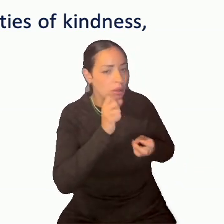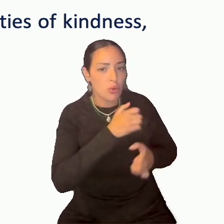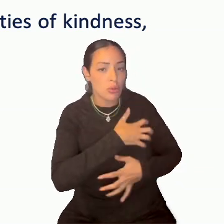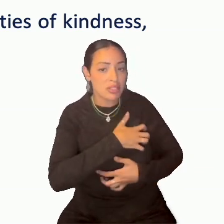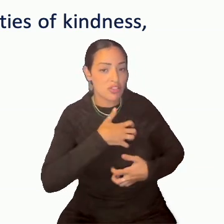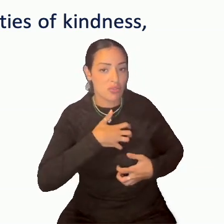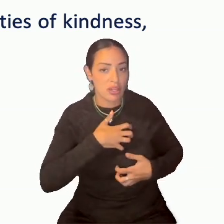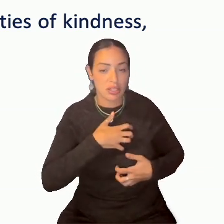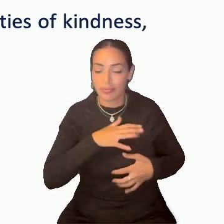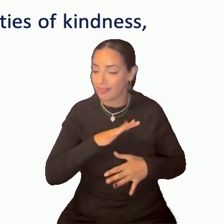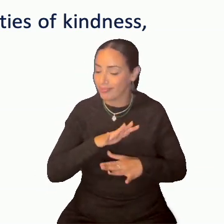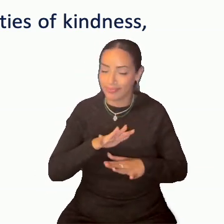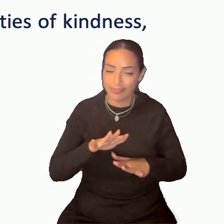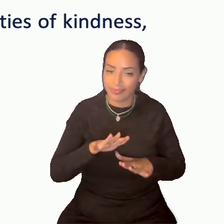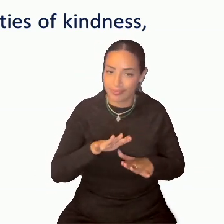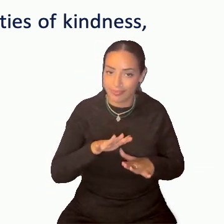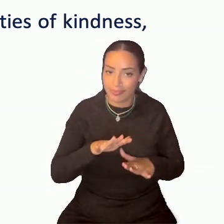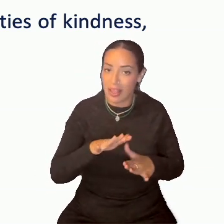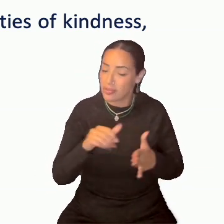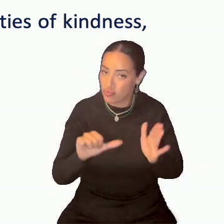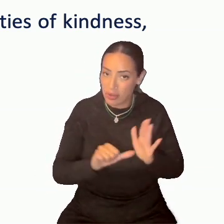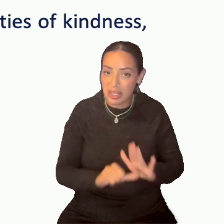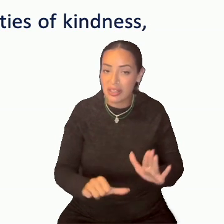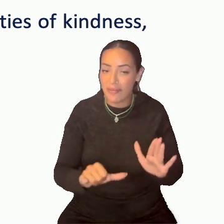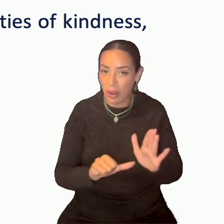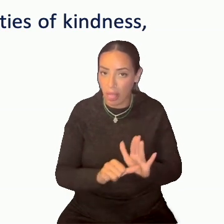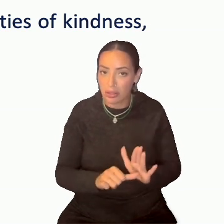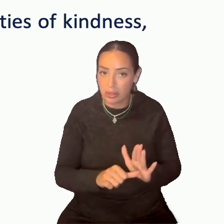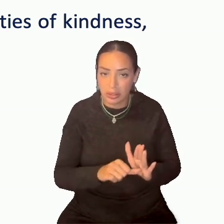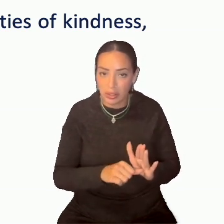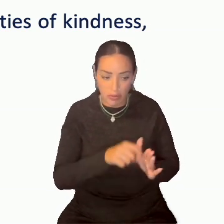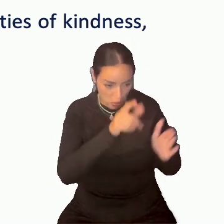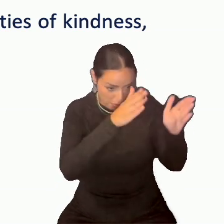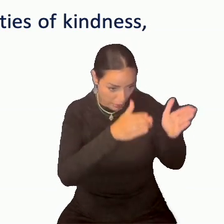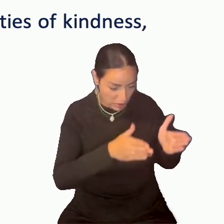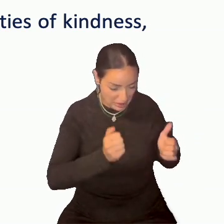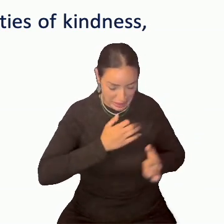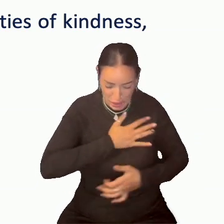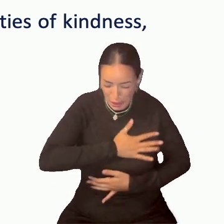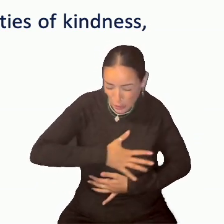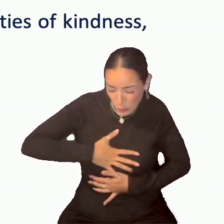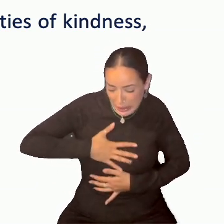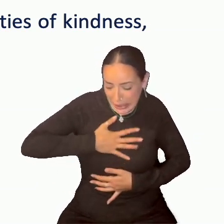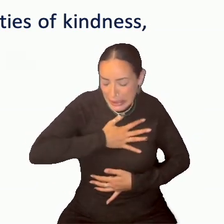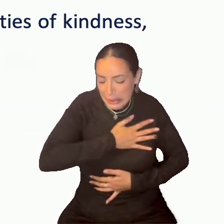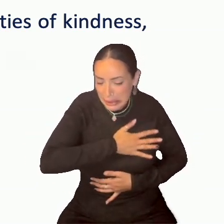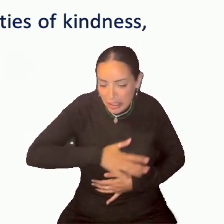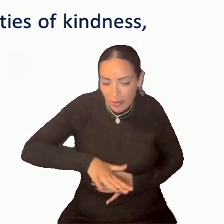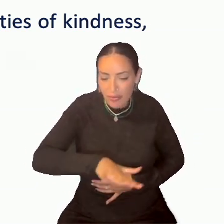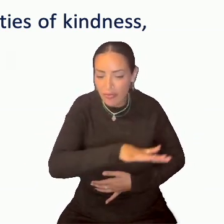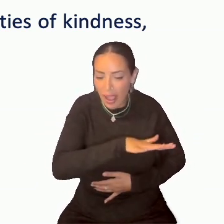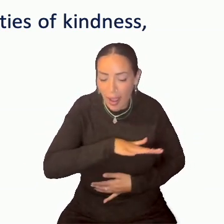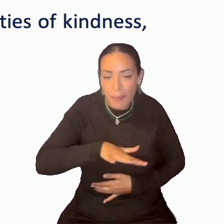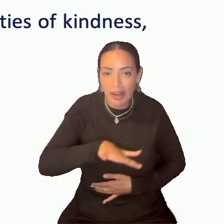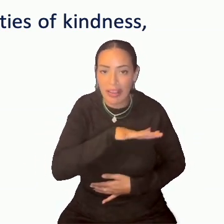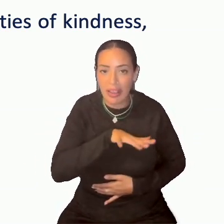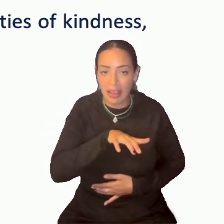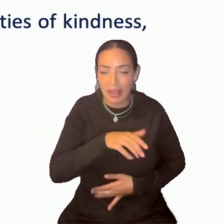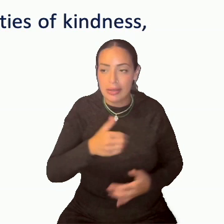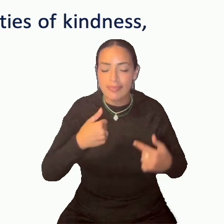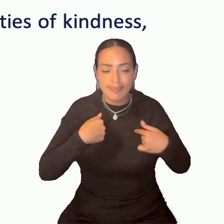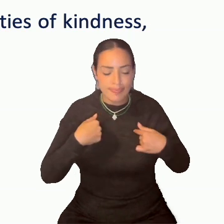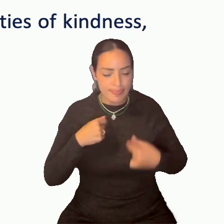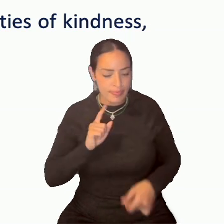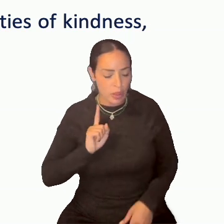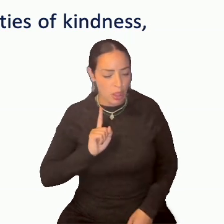how difficult it is to be in such close proximity to the anguish and grief of a grieving family, and the value of simply being